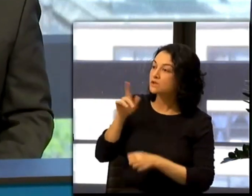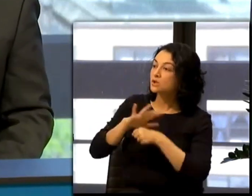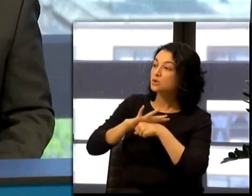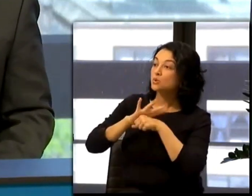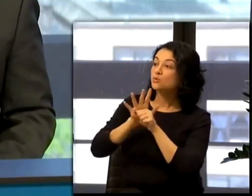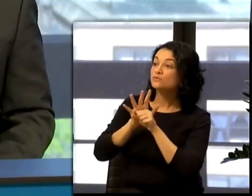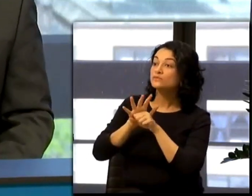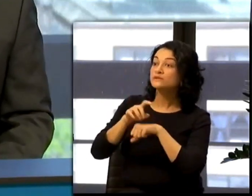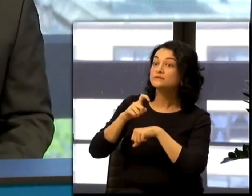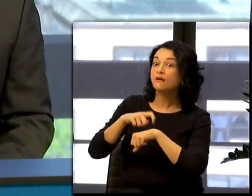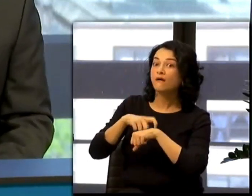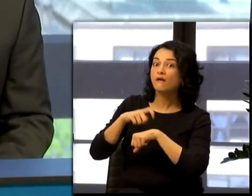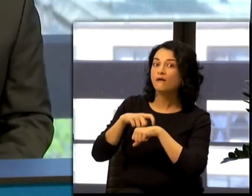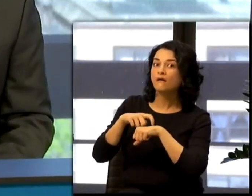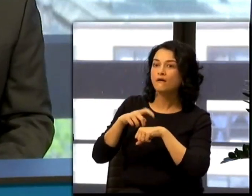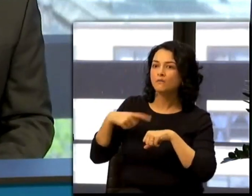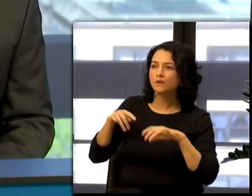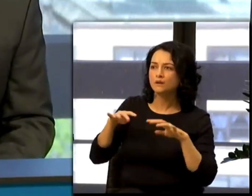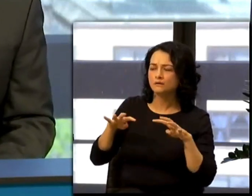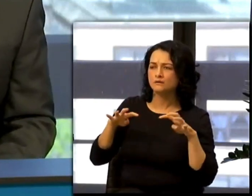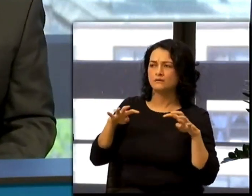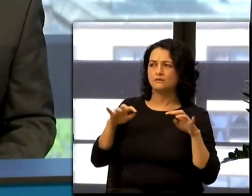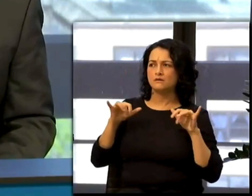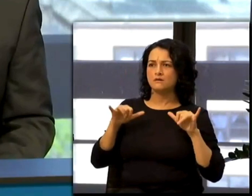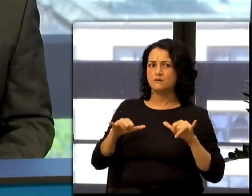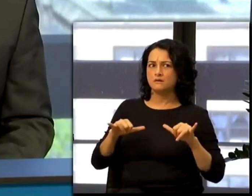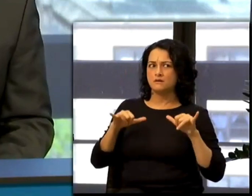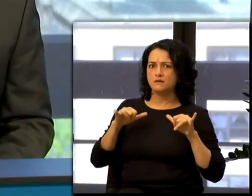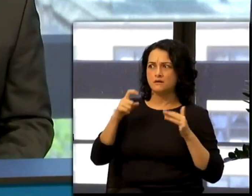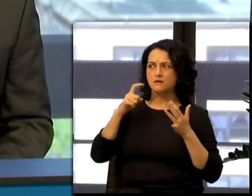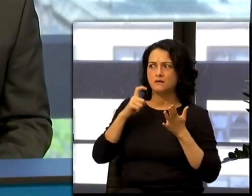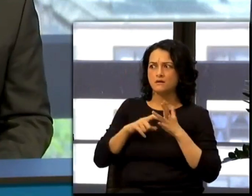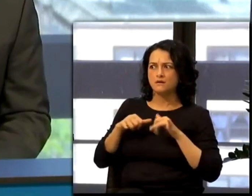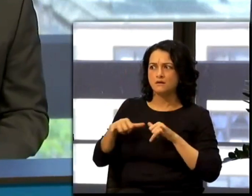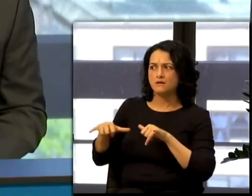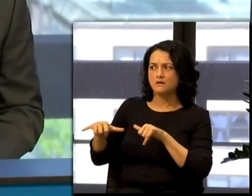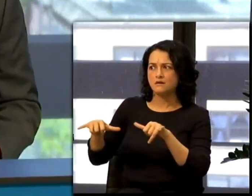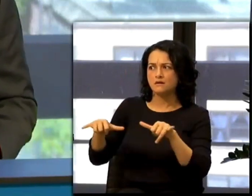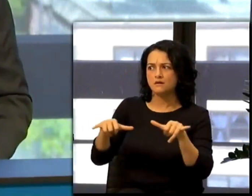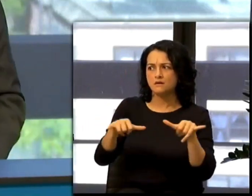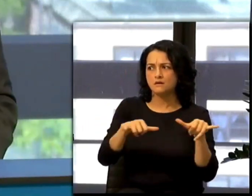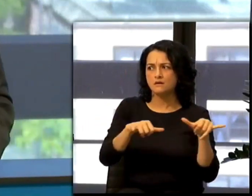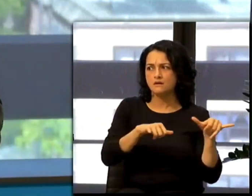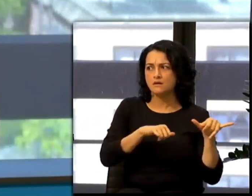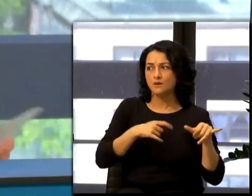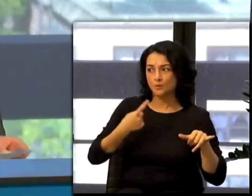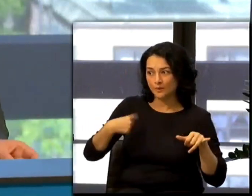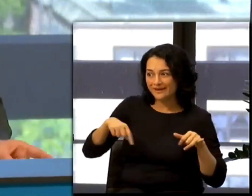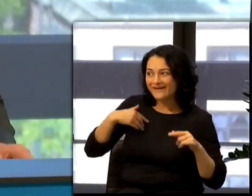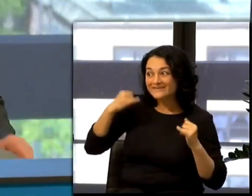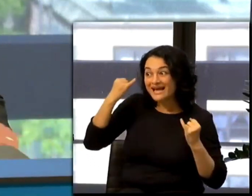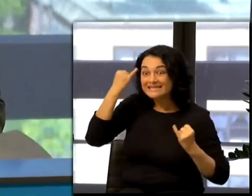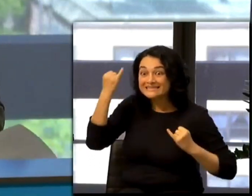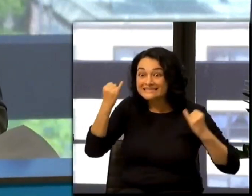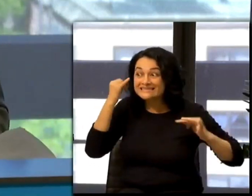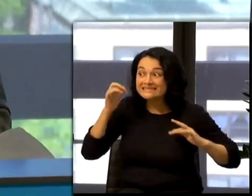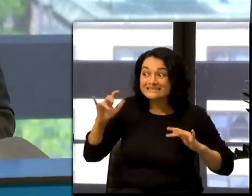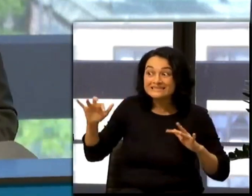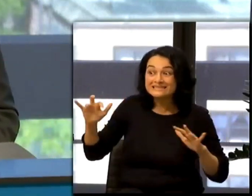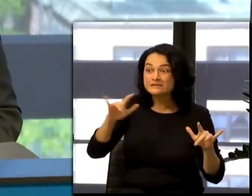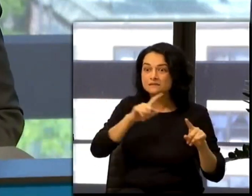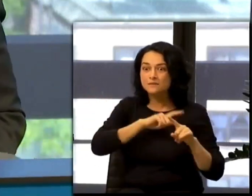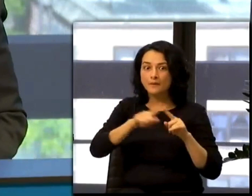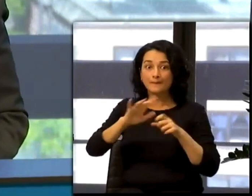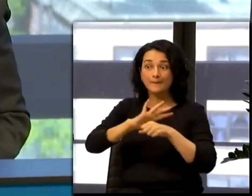the pandemic also temporarily sidetracked our strategy development coming out of the 2019 convening here at Ford. But